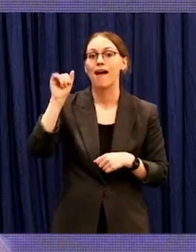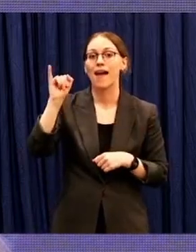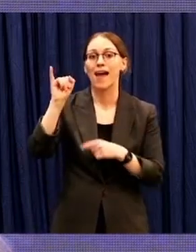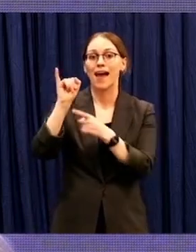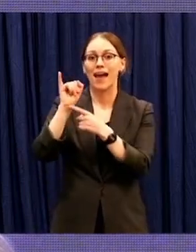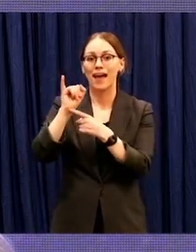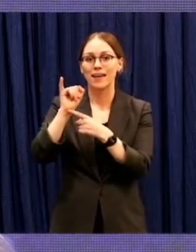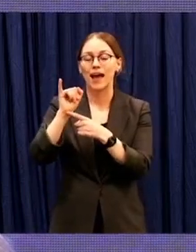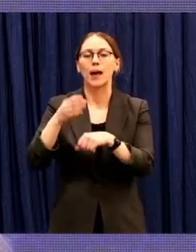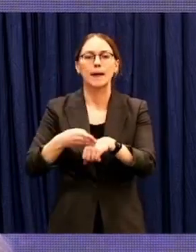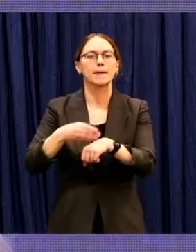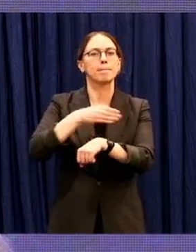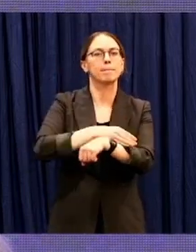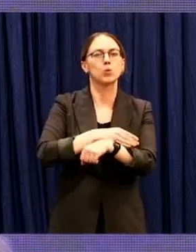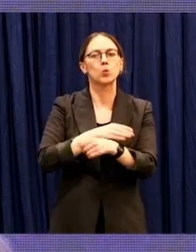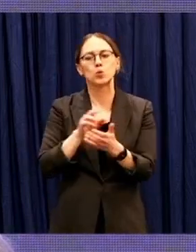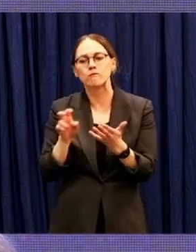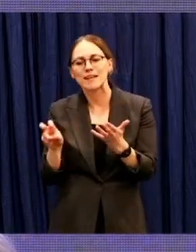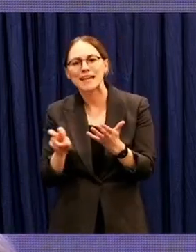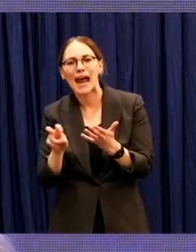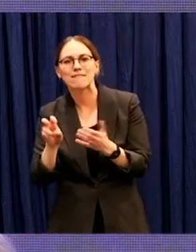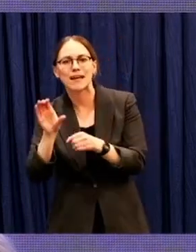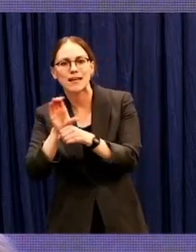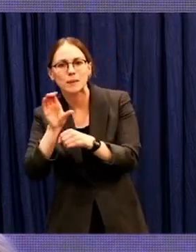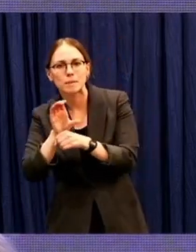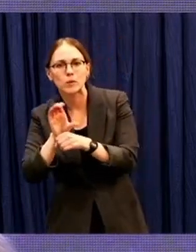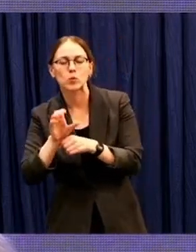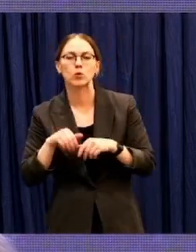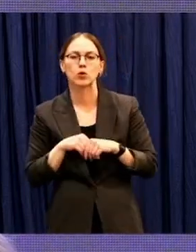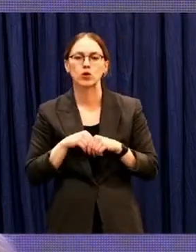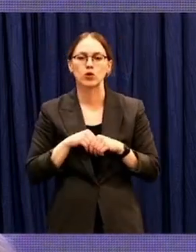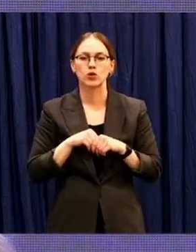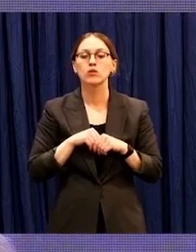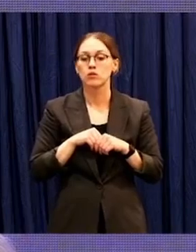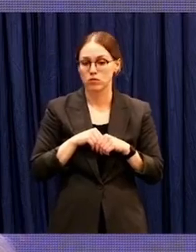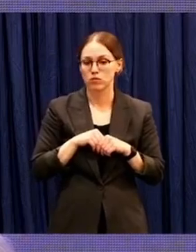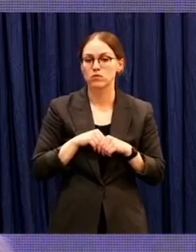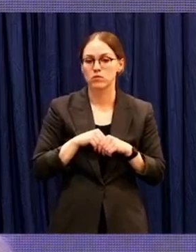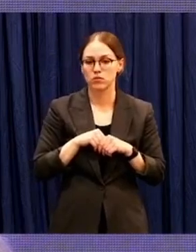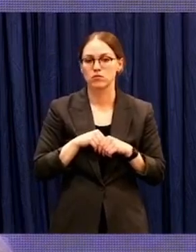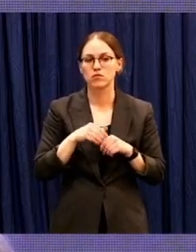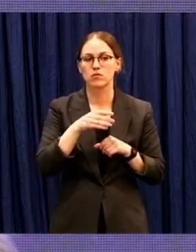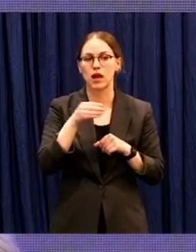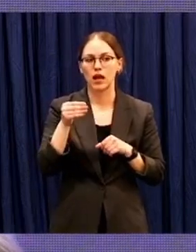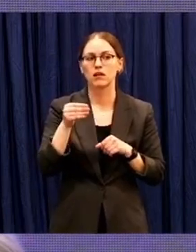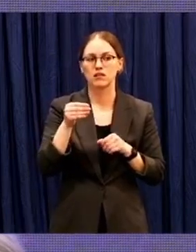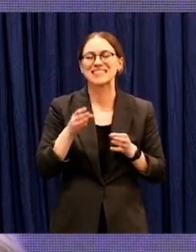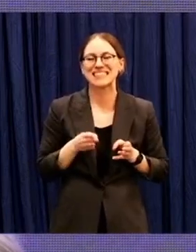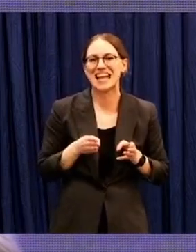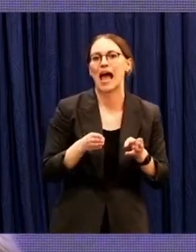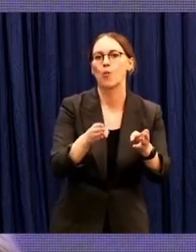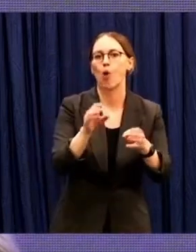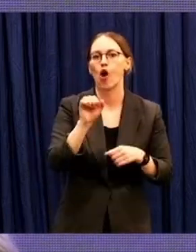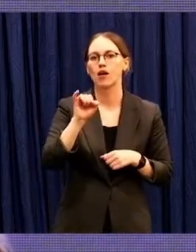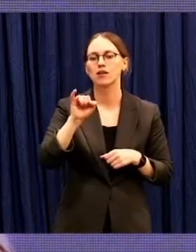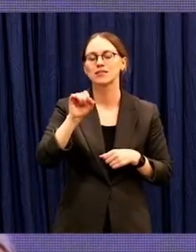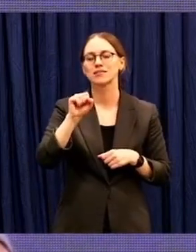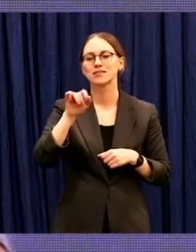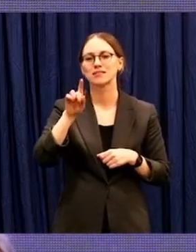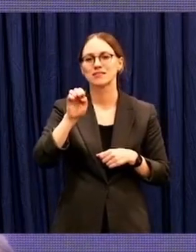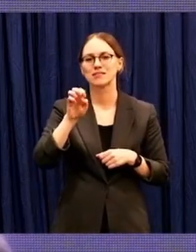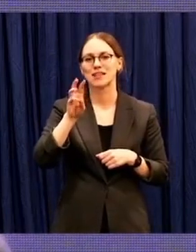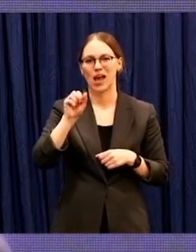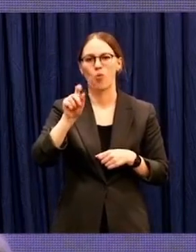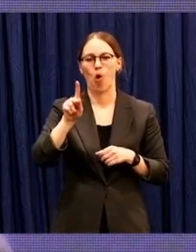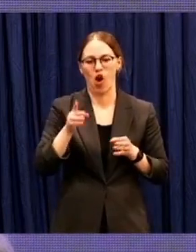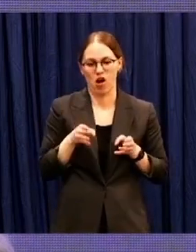improve wayfinding, directions, turn-by-turn direction kind of things, as well as sidewalk accessibility. Really exciting that big data